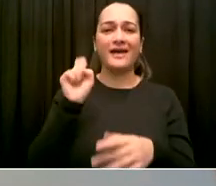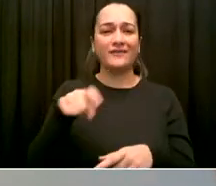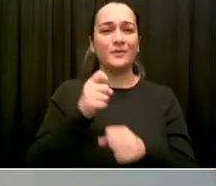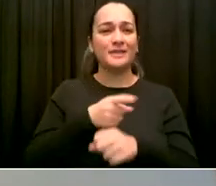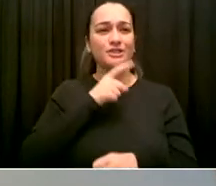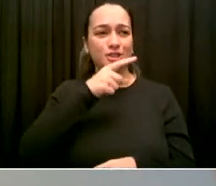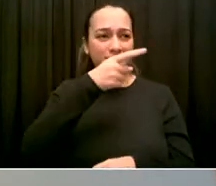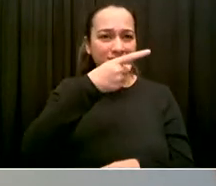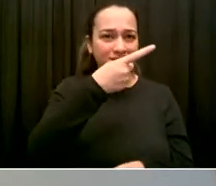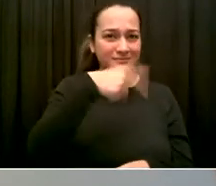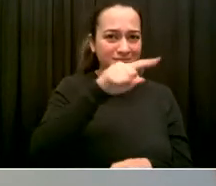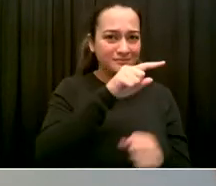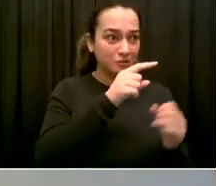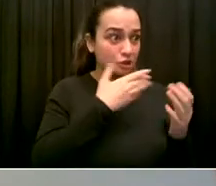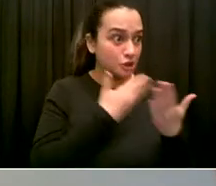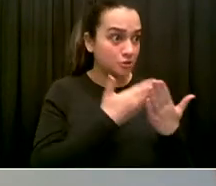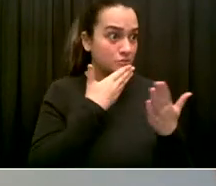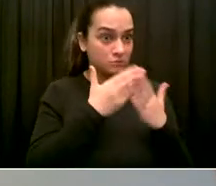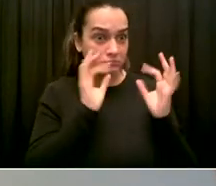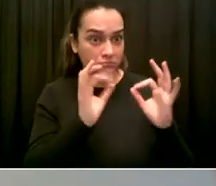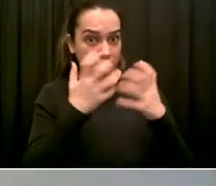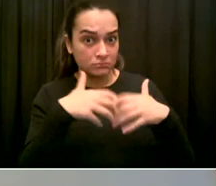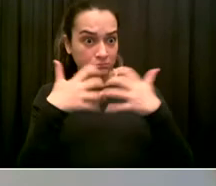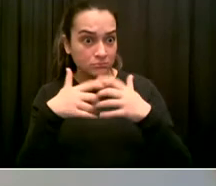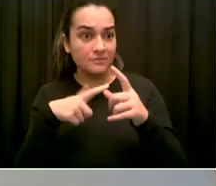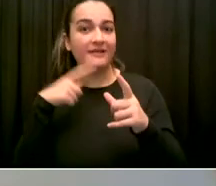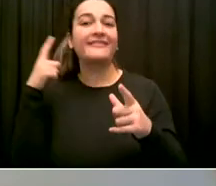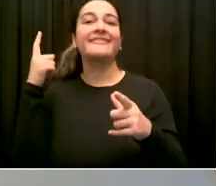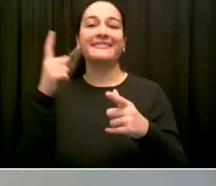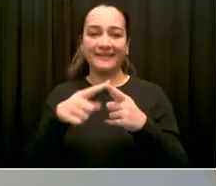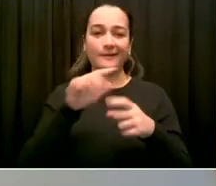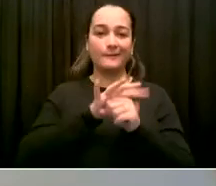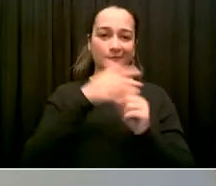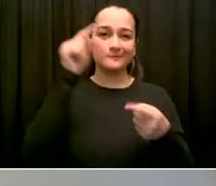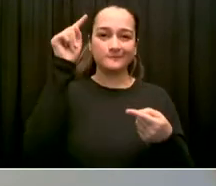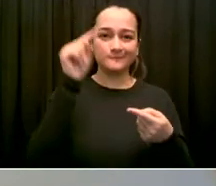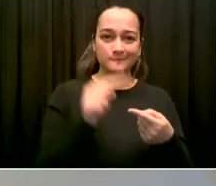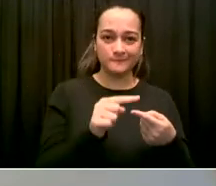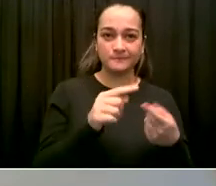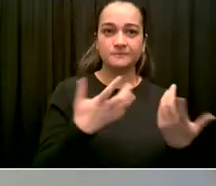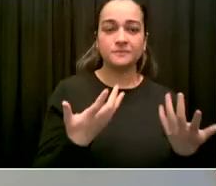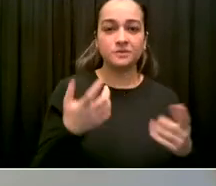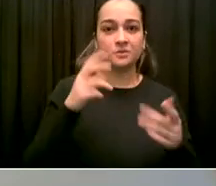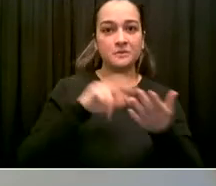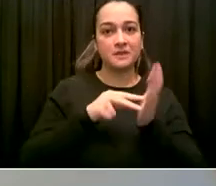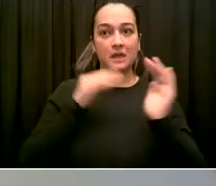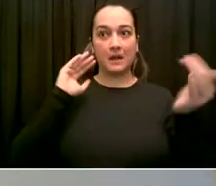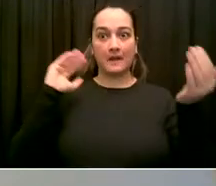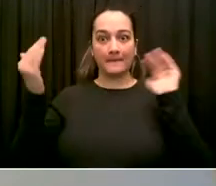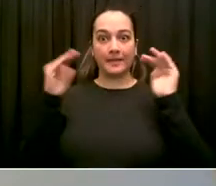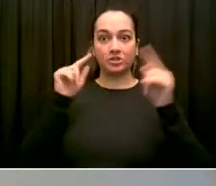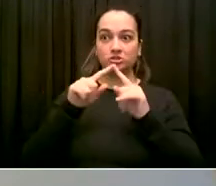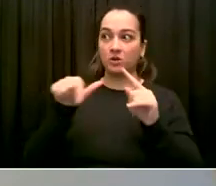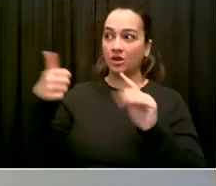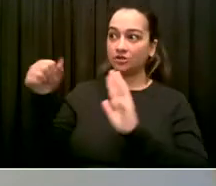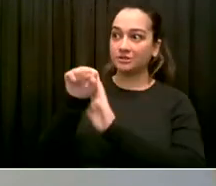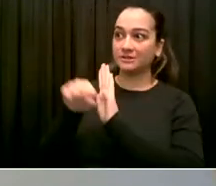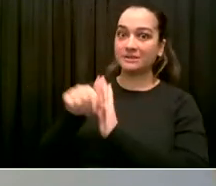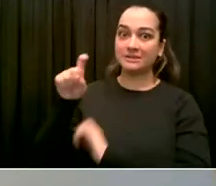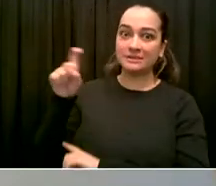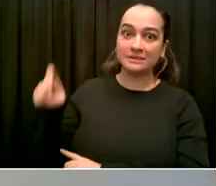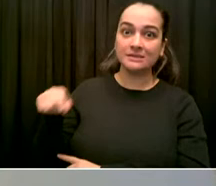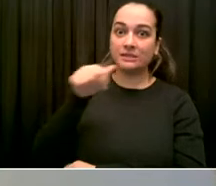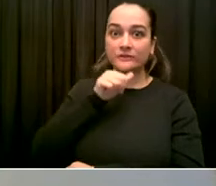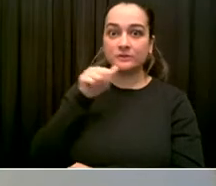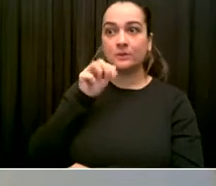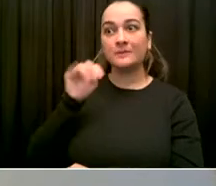more complicated questions about the completeness of testing and recording and reporting of all of those things. And we know, for example, that in New York, we test